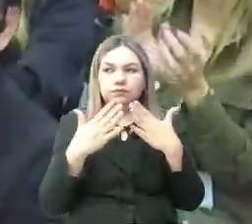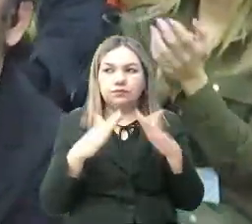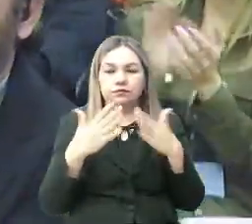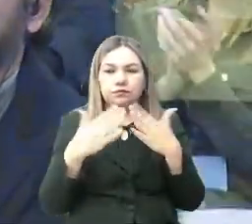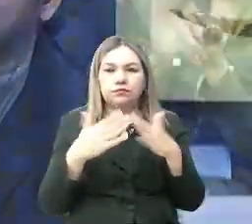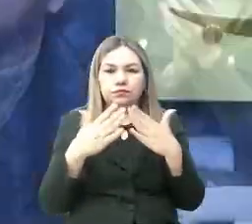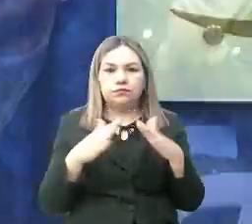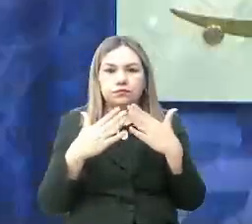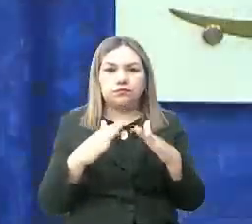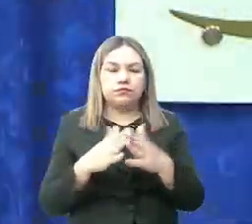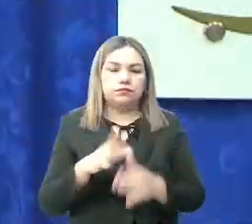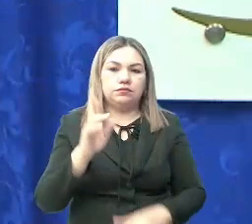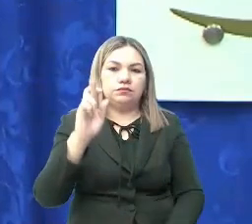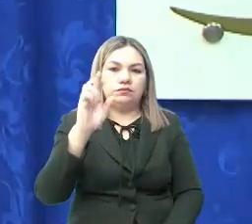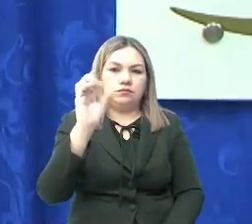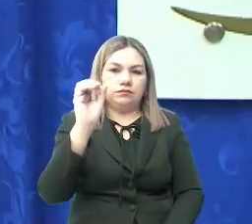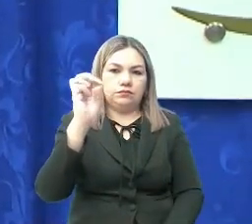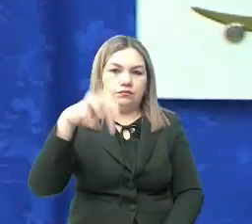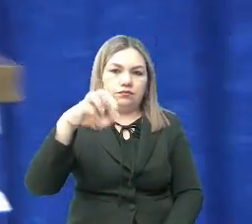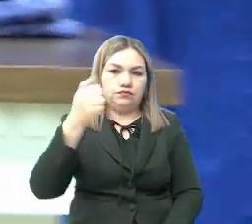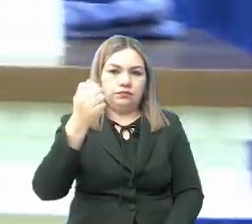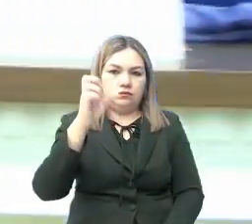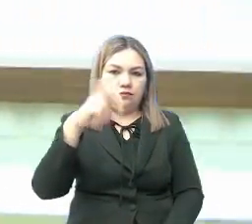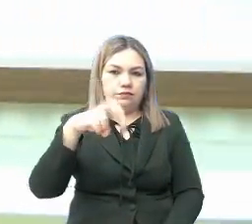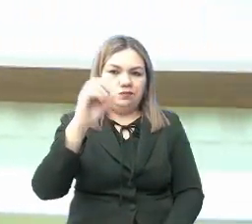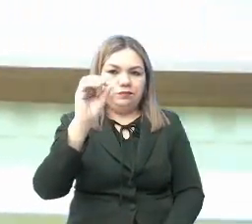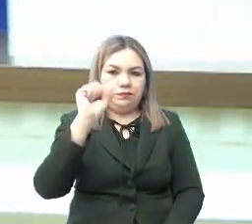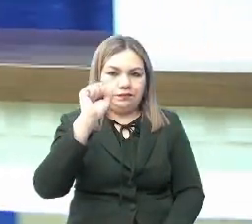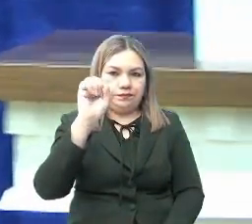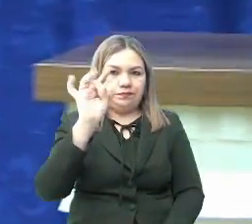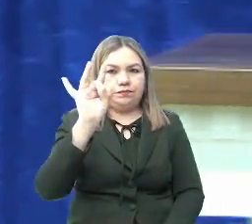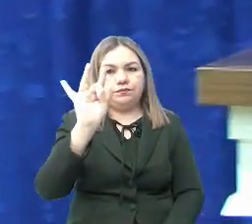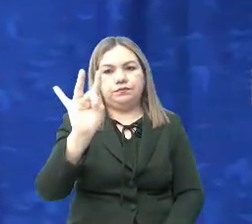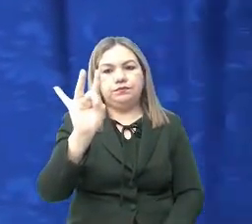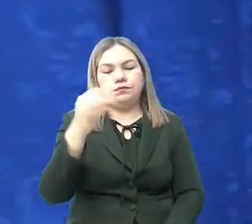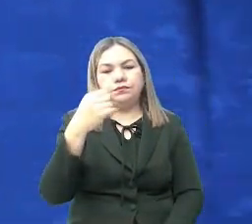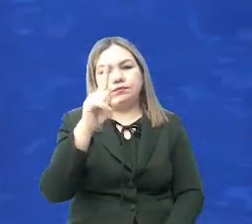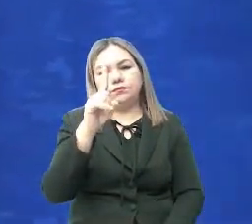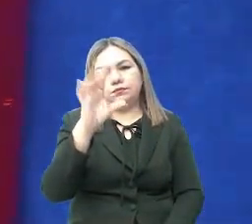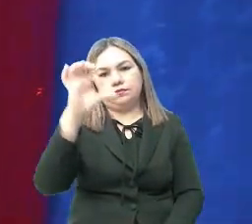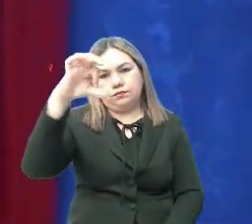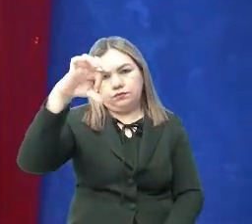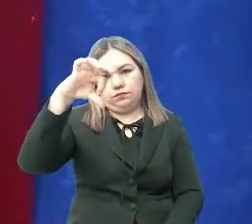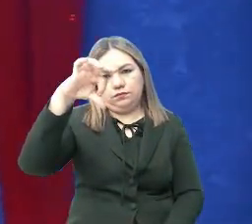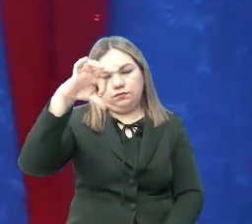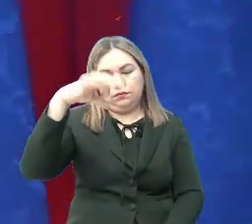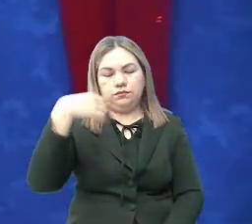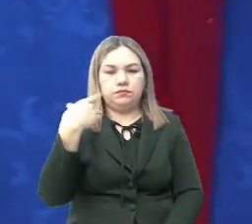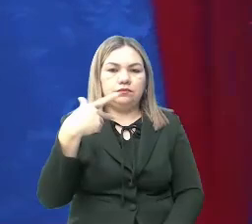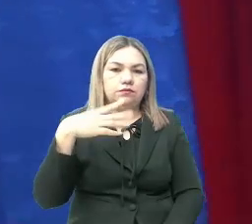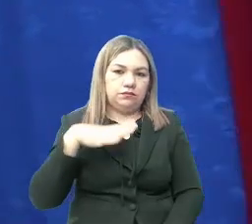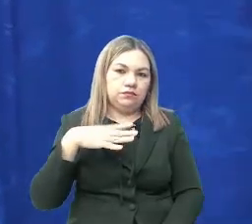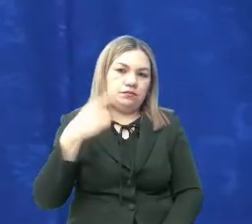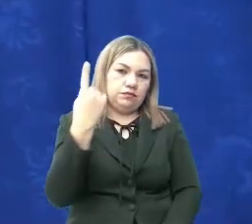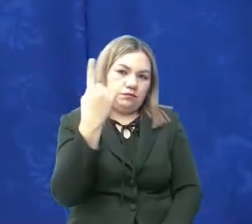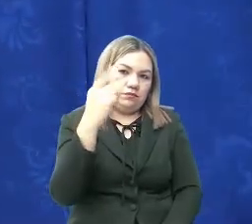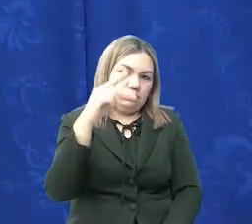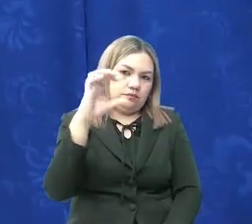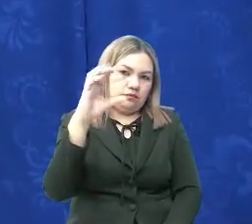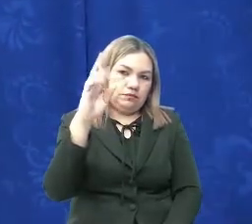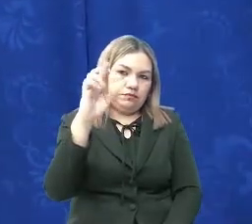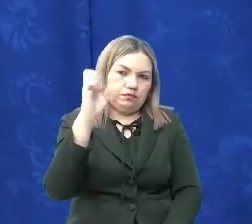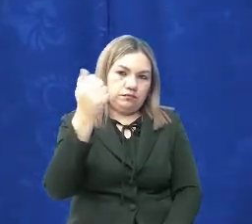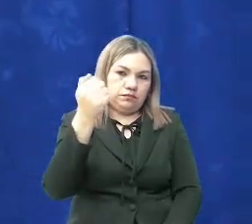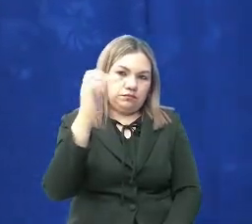If you read Romans chapter 8, chapter 19, it's interesting that there's a creation. Say there's